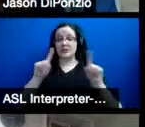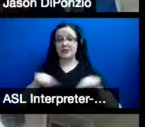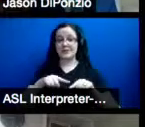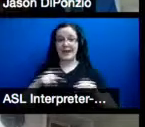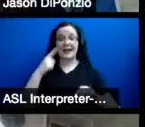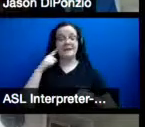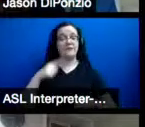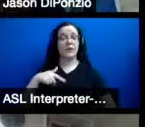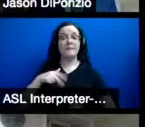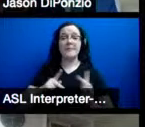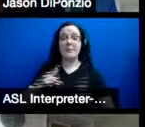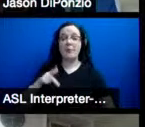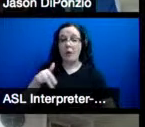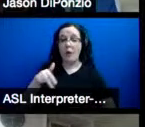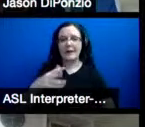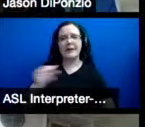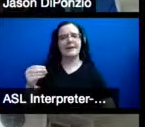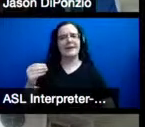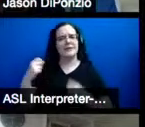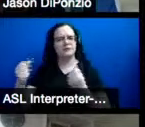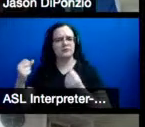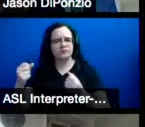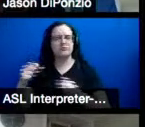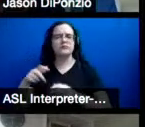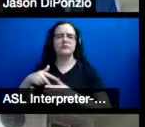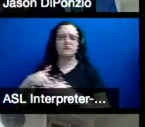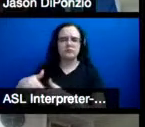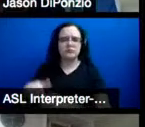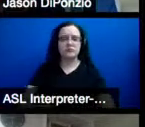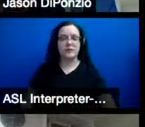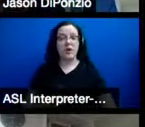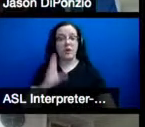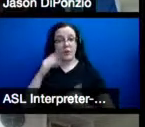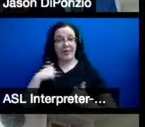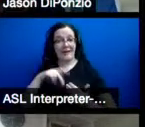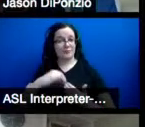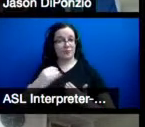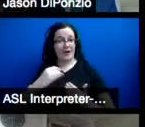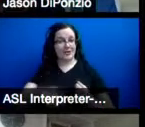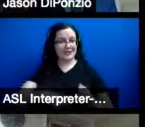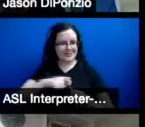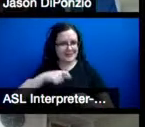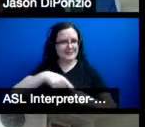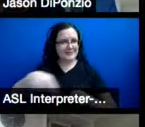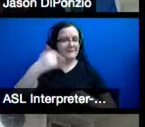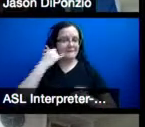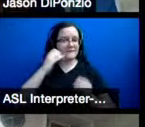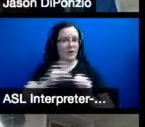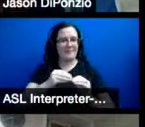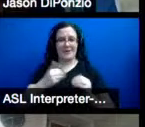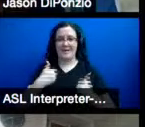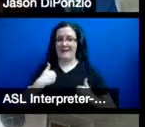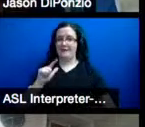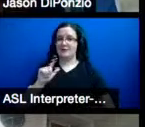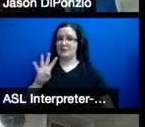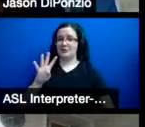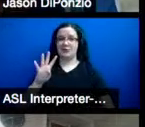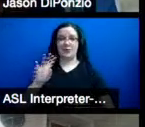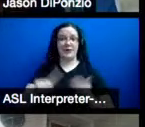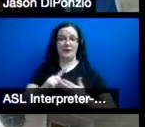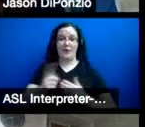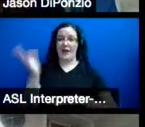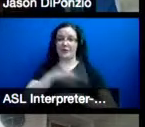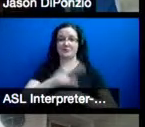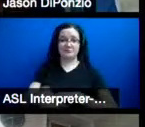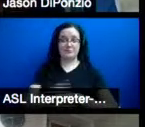motorists. And we'll have the project-specific phone number, the 24-hour response commitment from us for that, which we mentioned